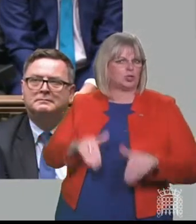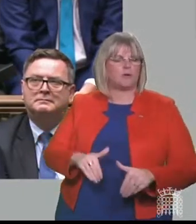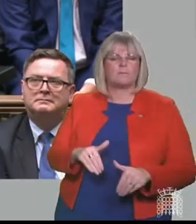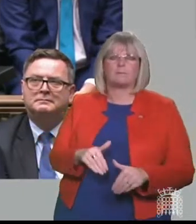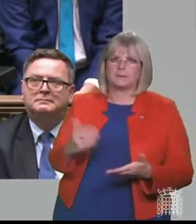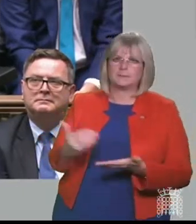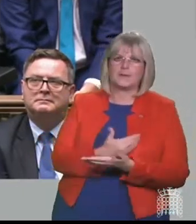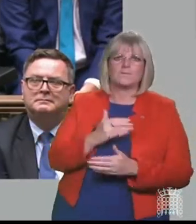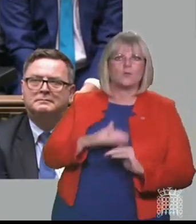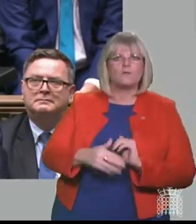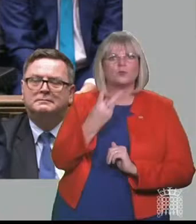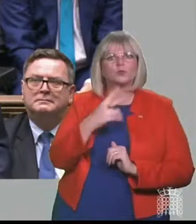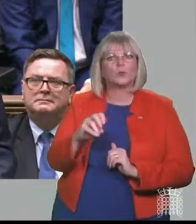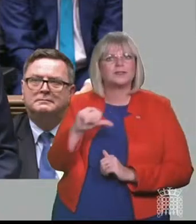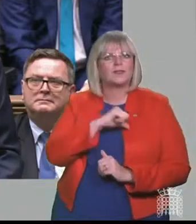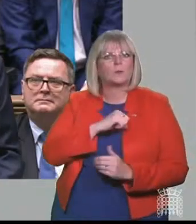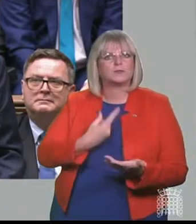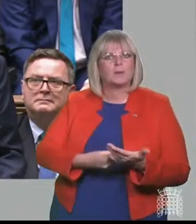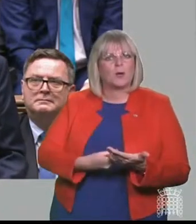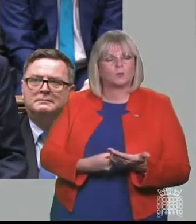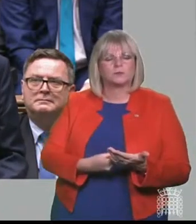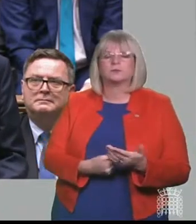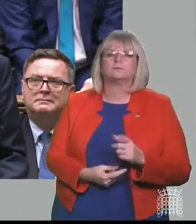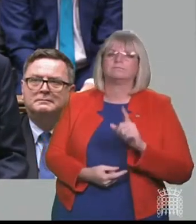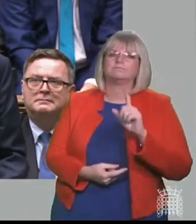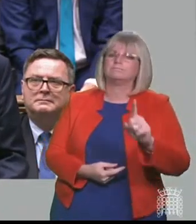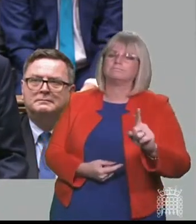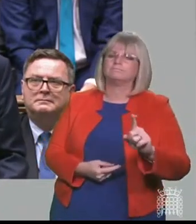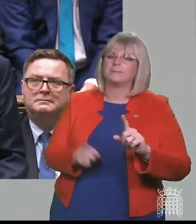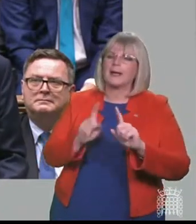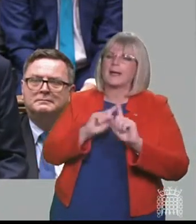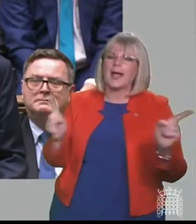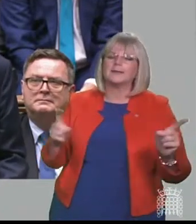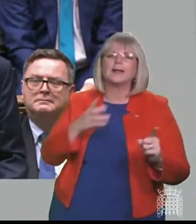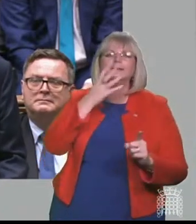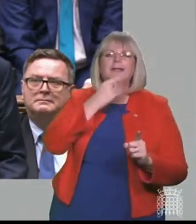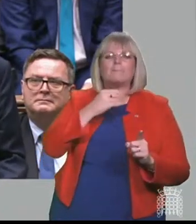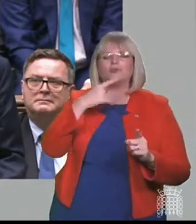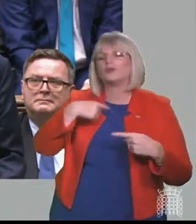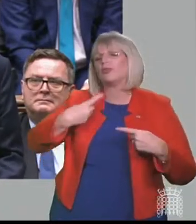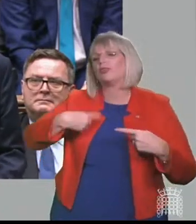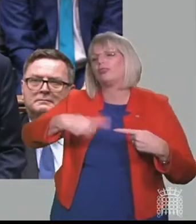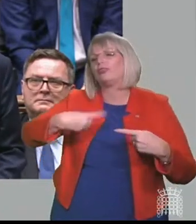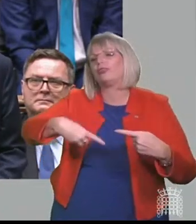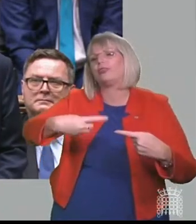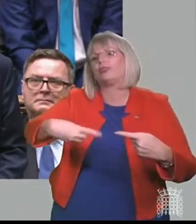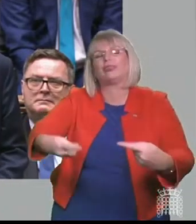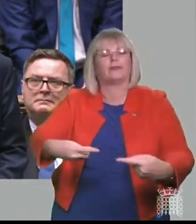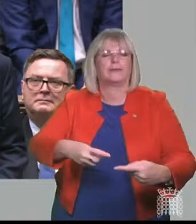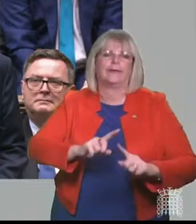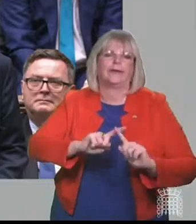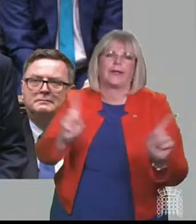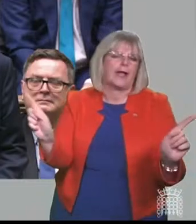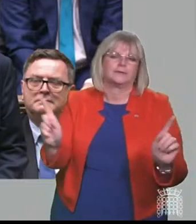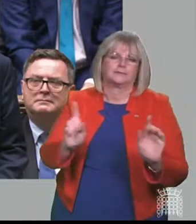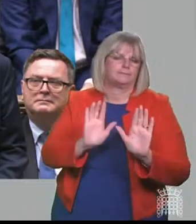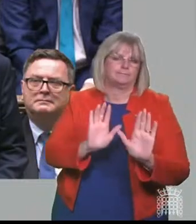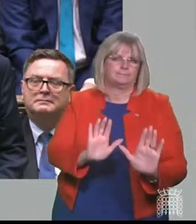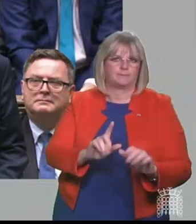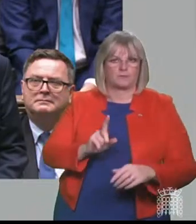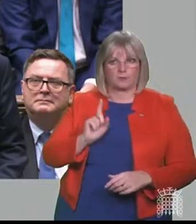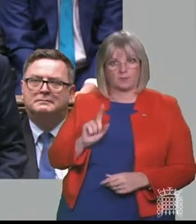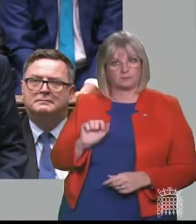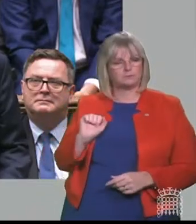£20,000. It's not possible to continue with temporary support measures forever. But whilst the standard